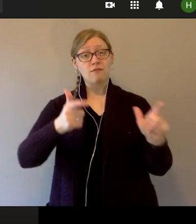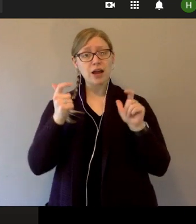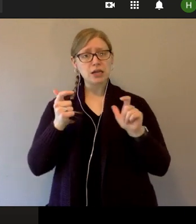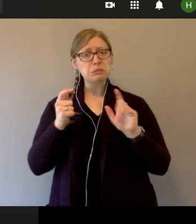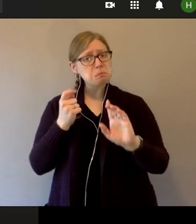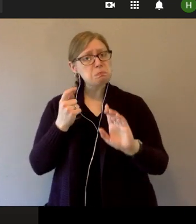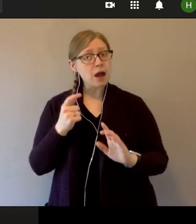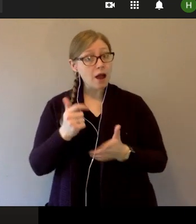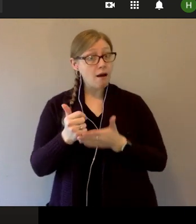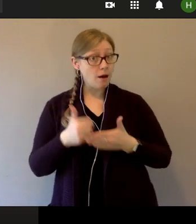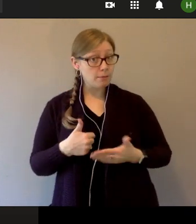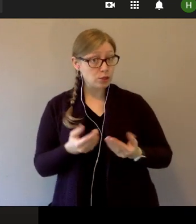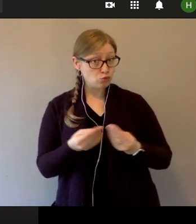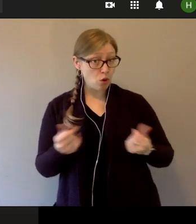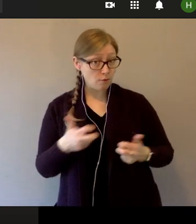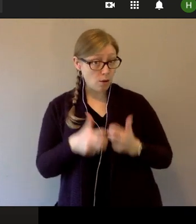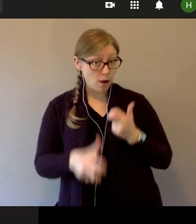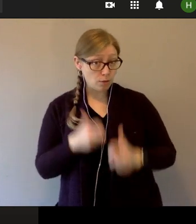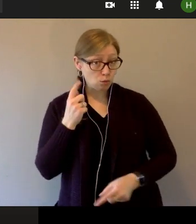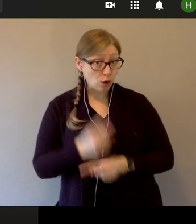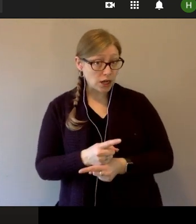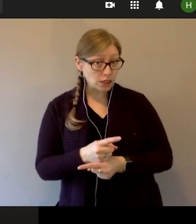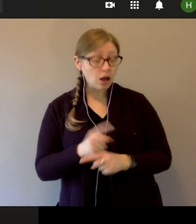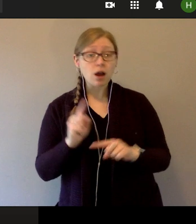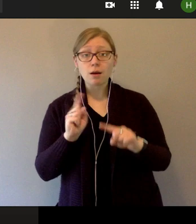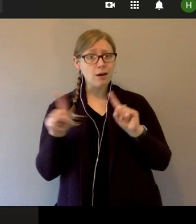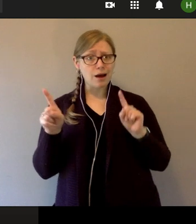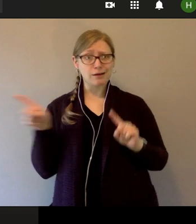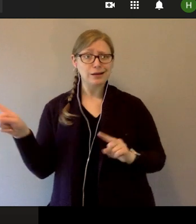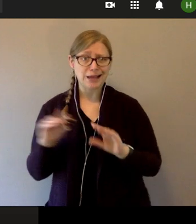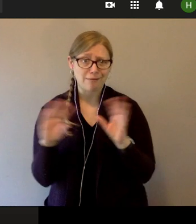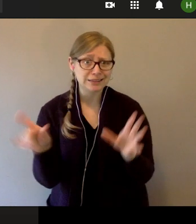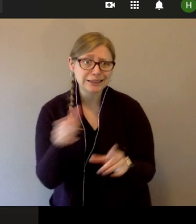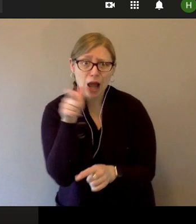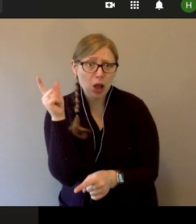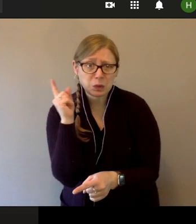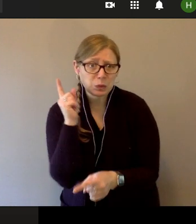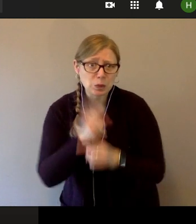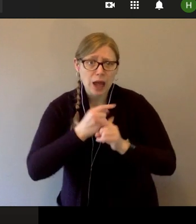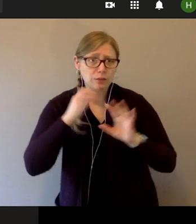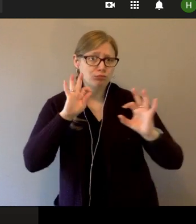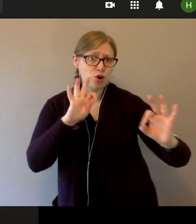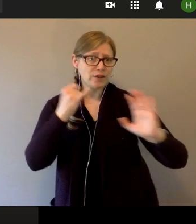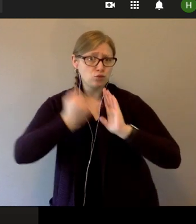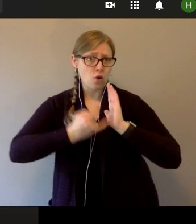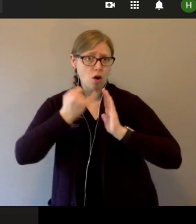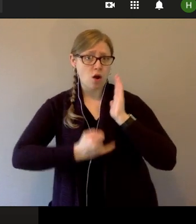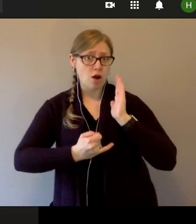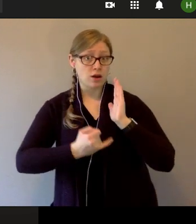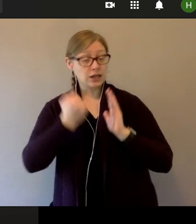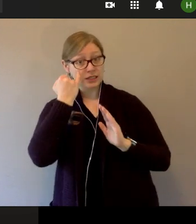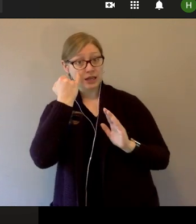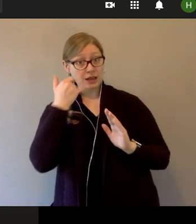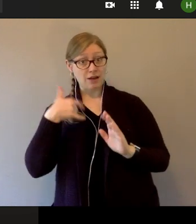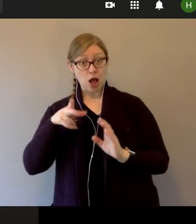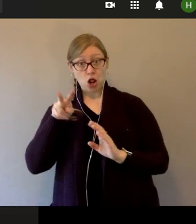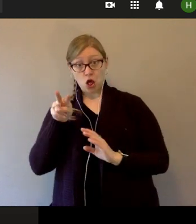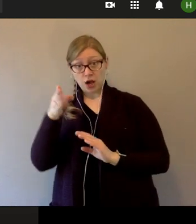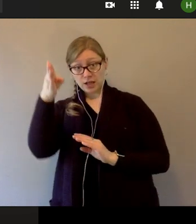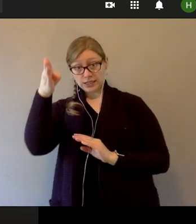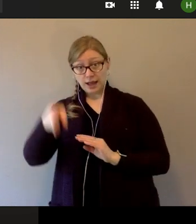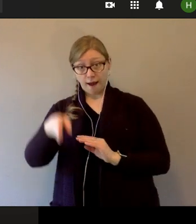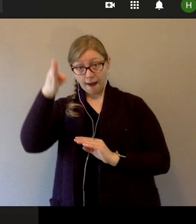problem. But clearly it's not correct, because if I look at this length here, this is clearly a smaller